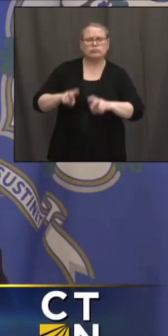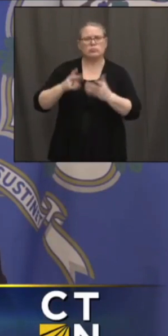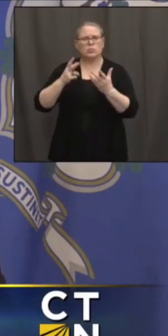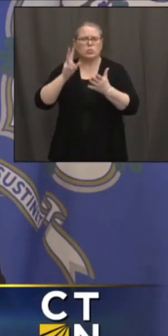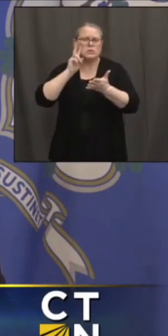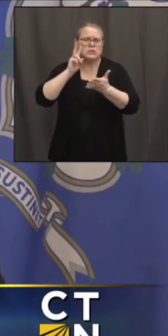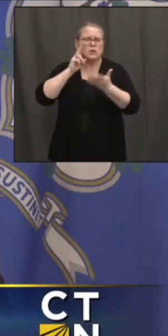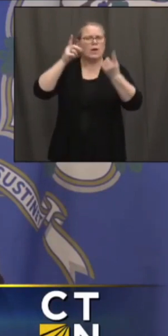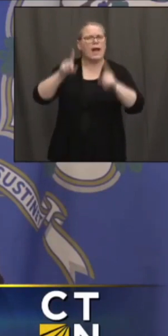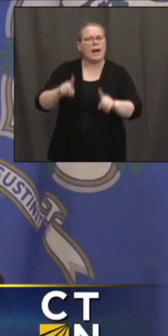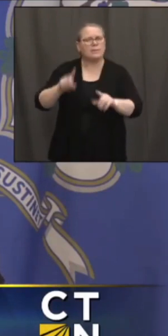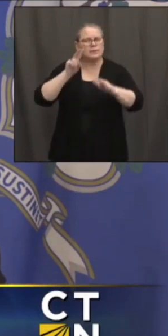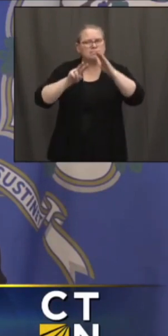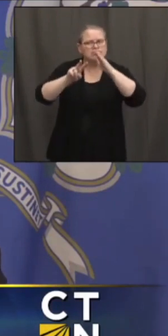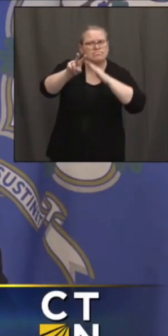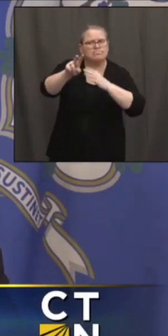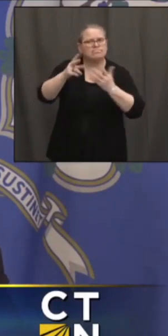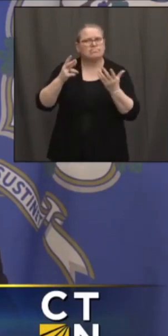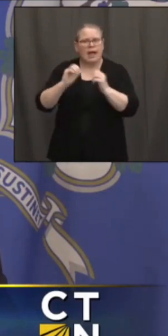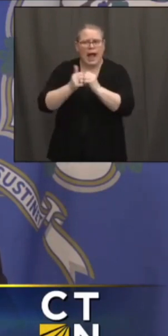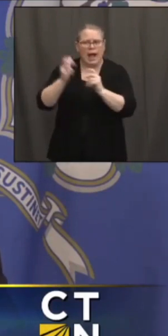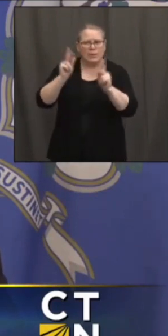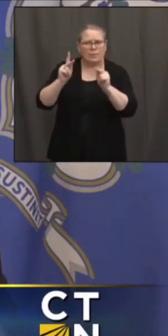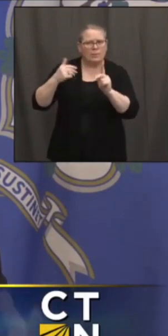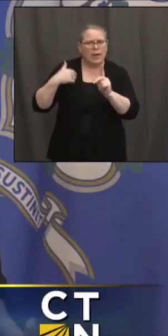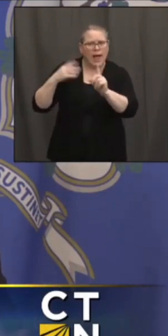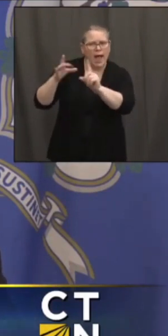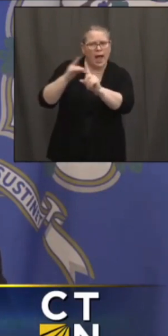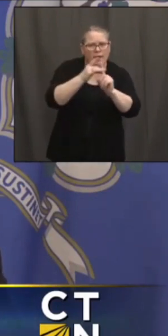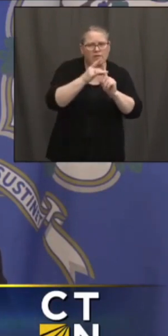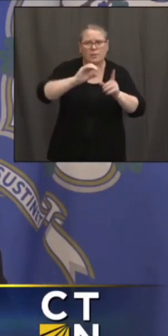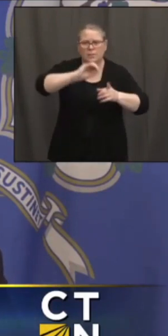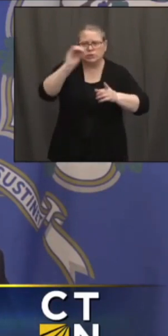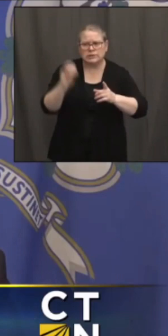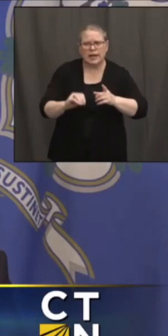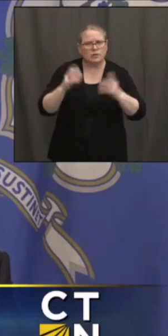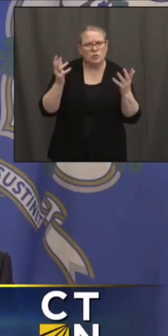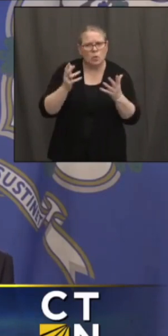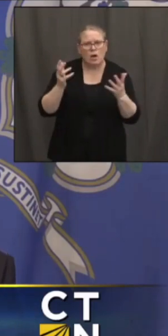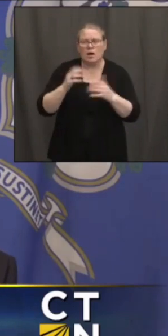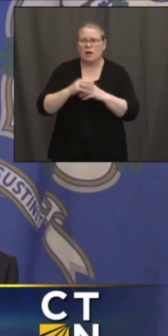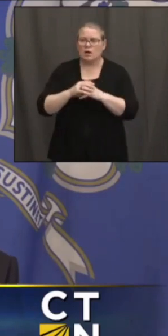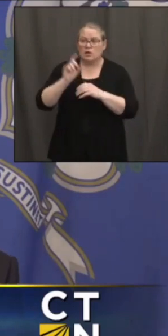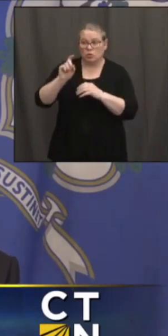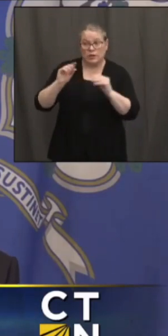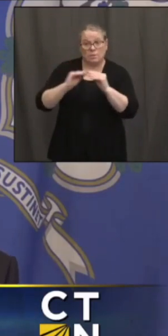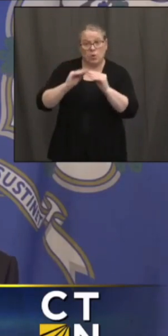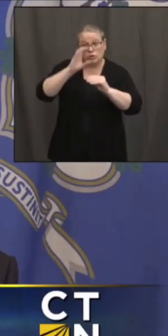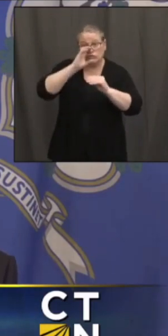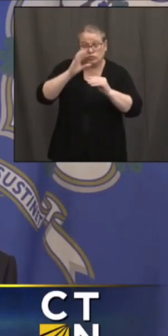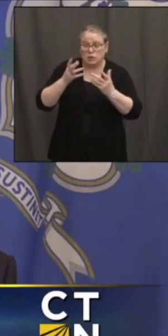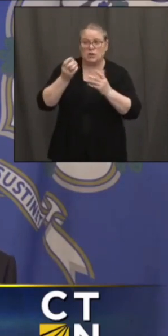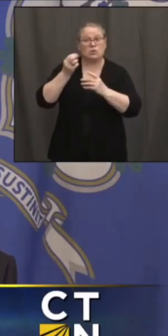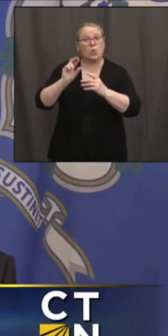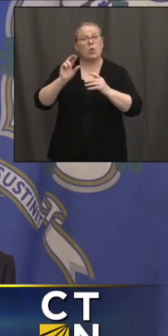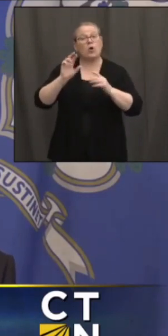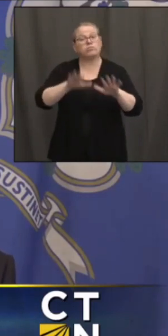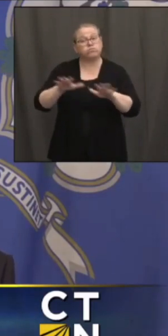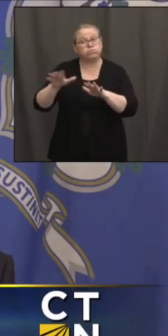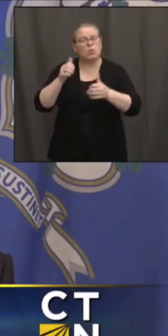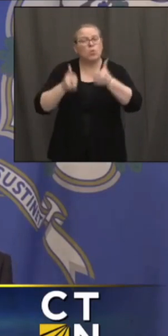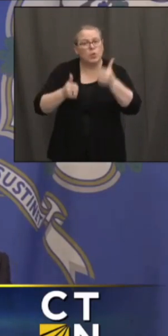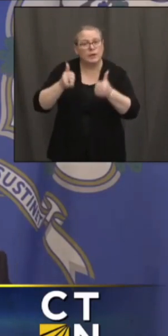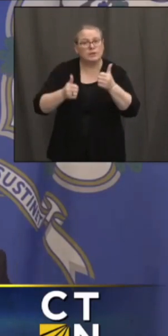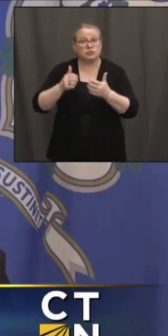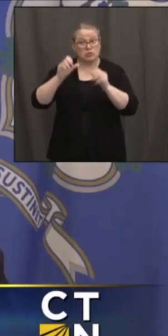important it is that whether we have to stay very nimble in terms of our response, or now's the time to get back to a regular